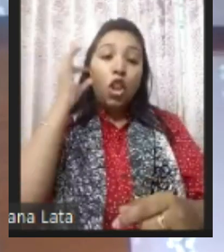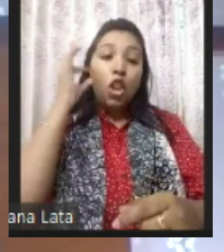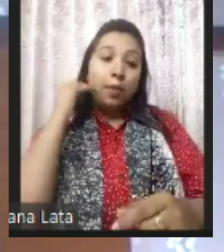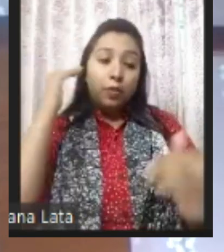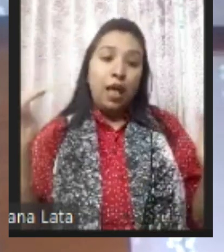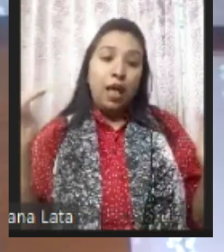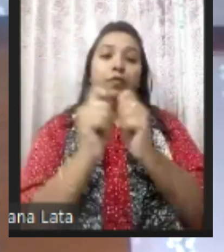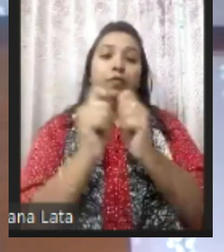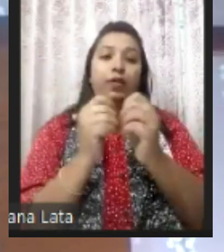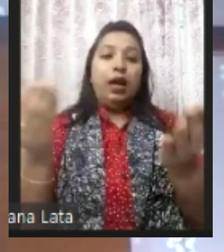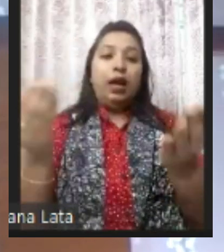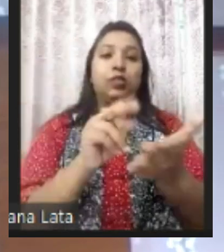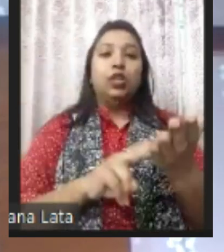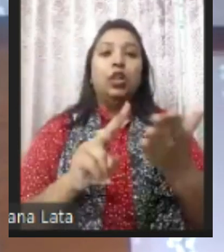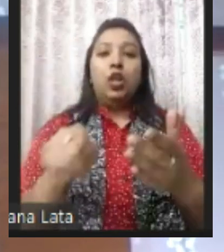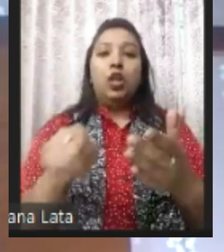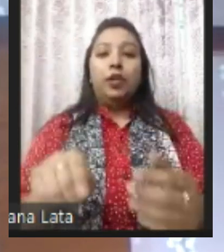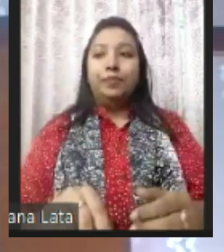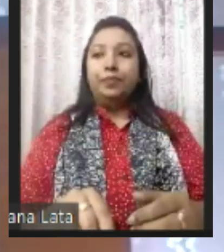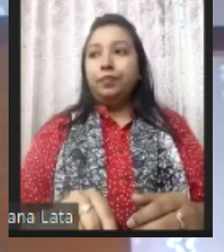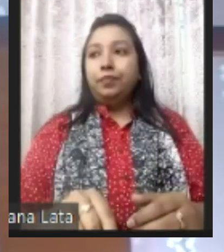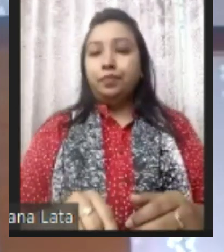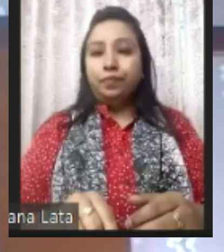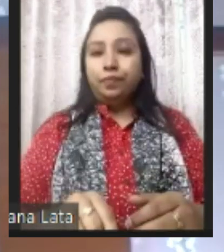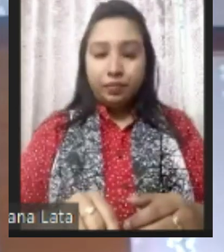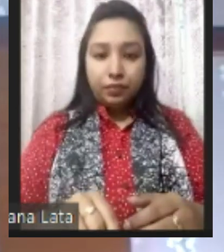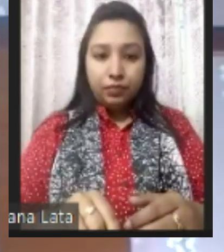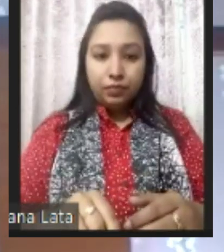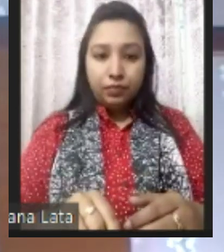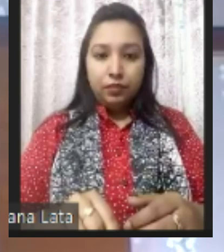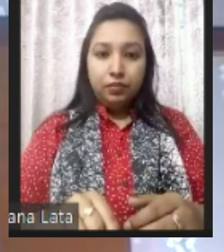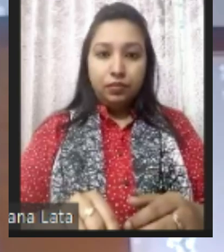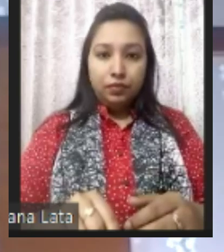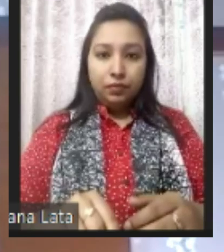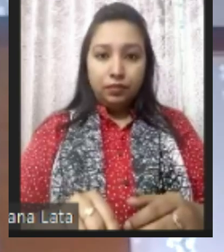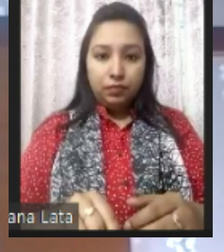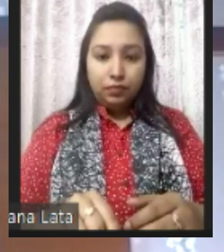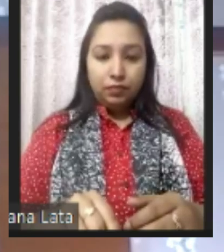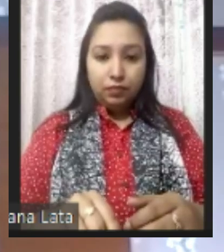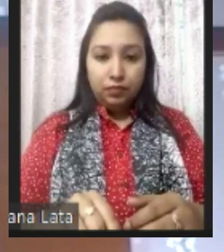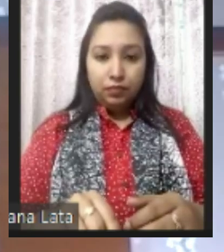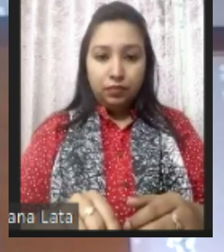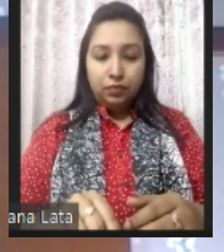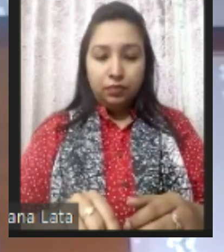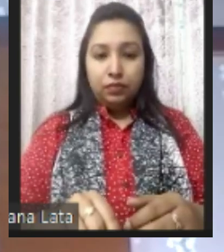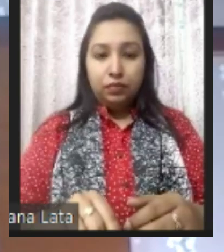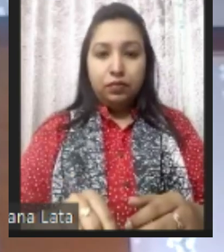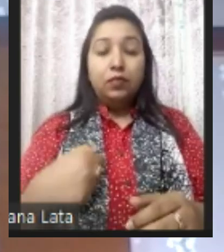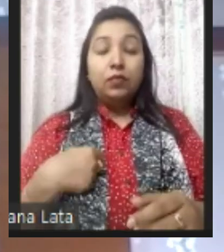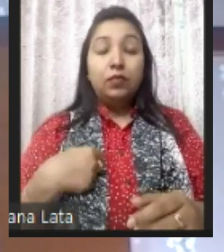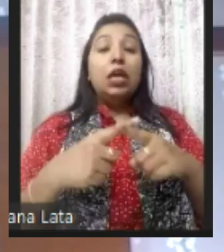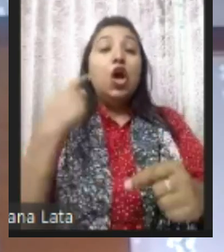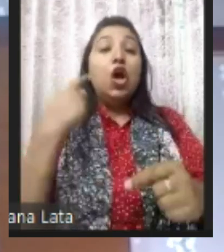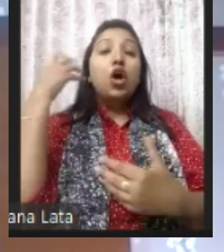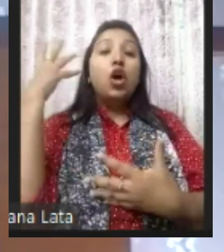are talking about the inclusion and, accessibility, and also referring the right to information, another